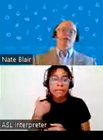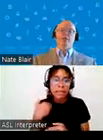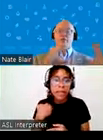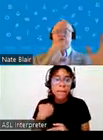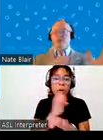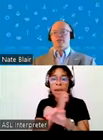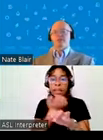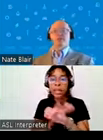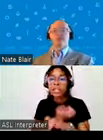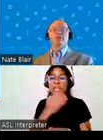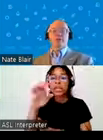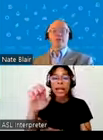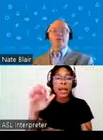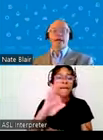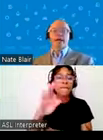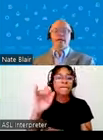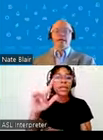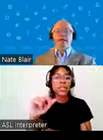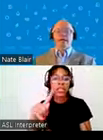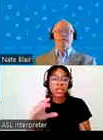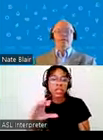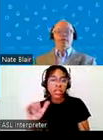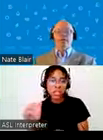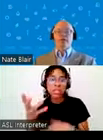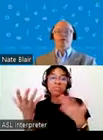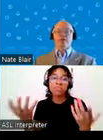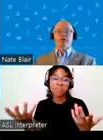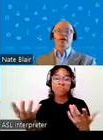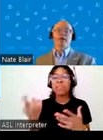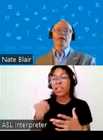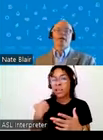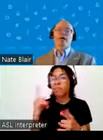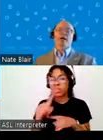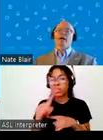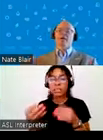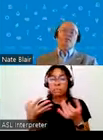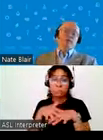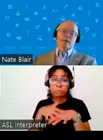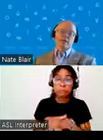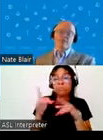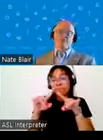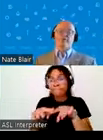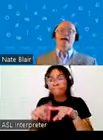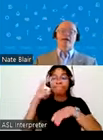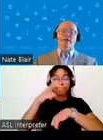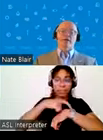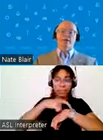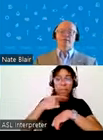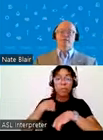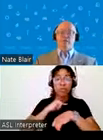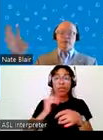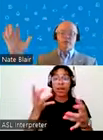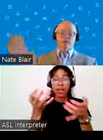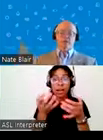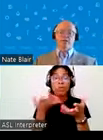combined with end use load starts to decrease that combination over time. We want to keep that flat going into